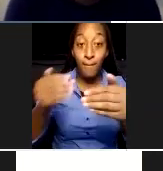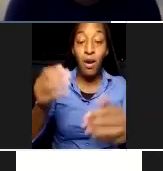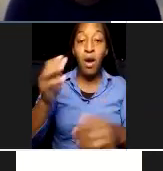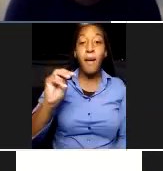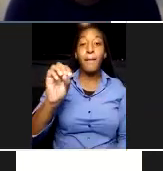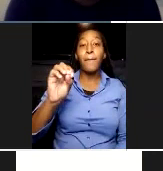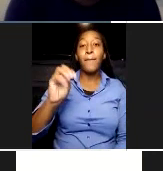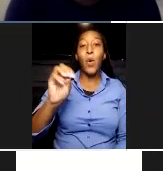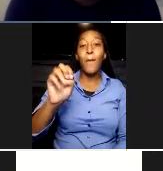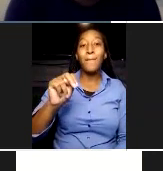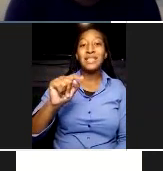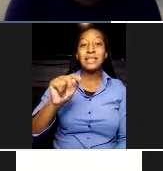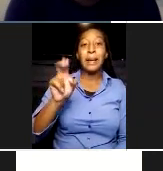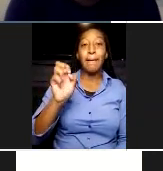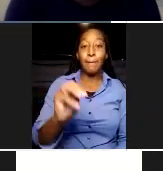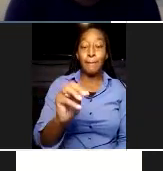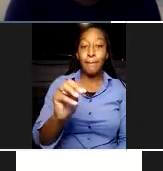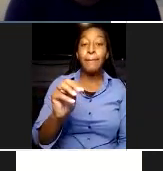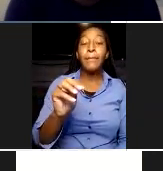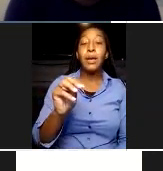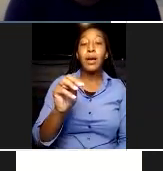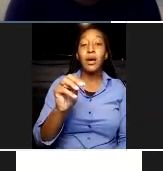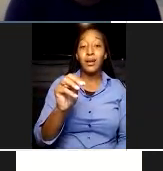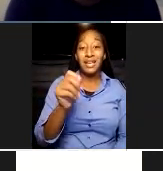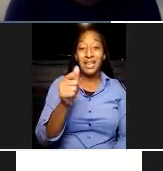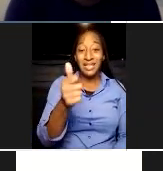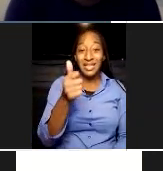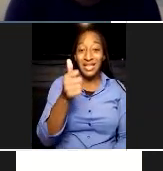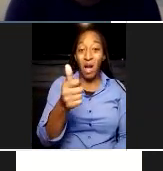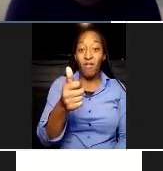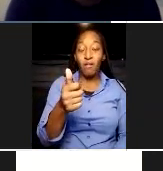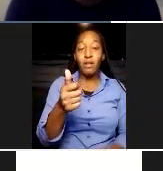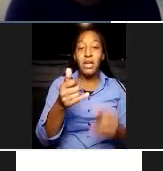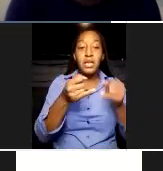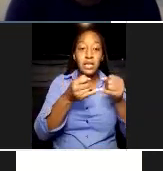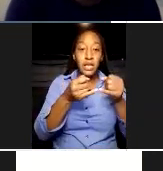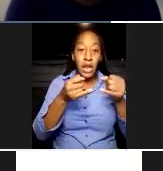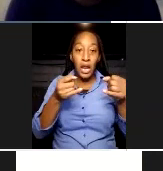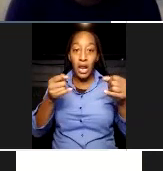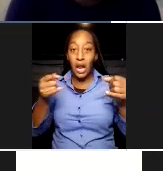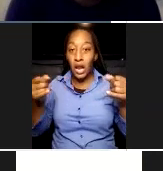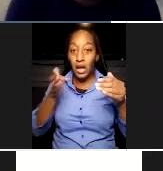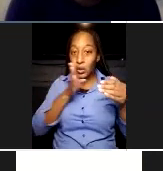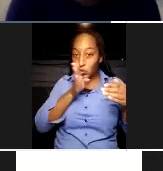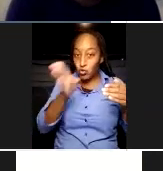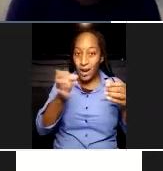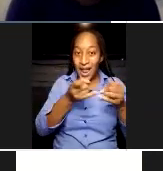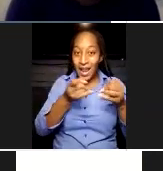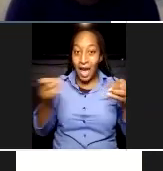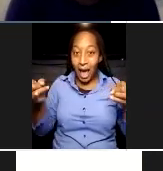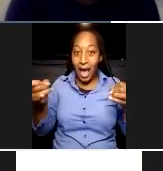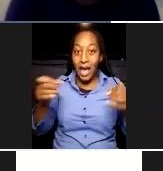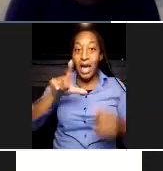simply momentum, they're still talking about linear momentum and not rotational momentum or